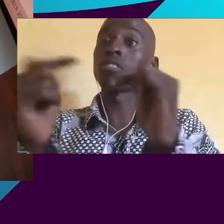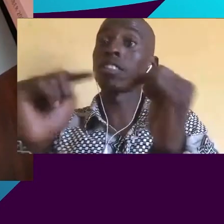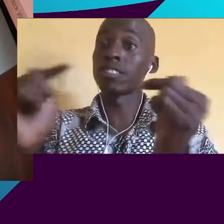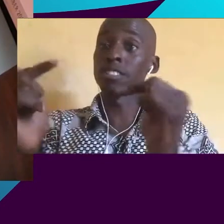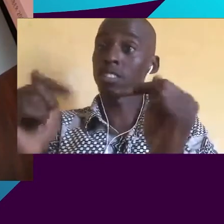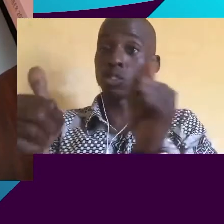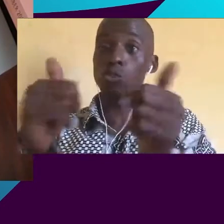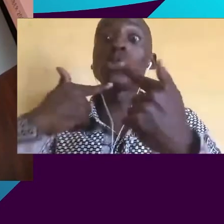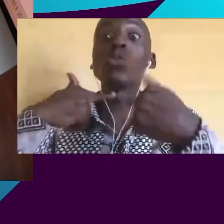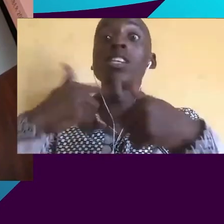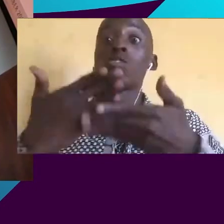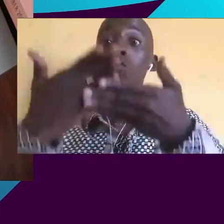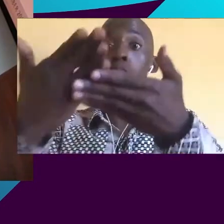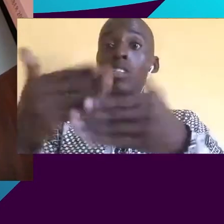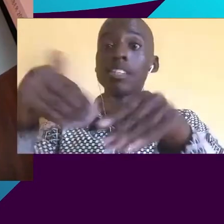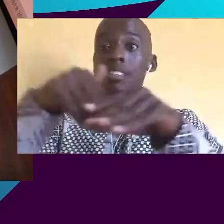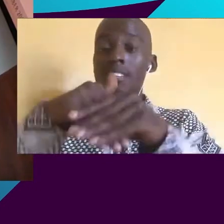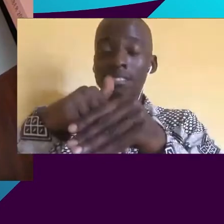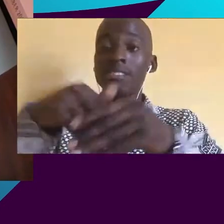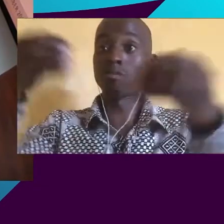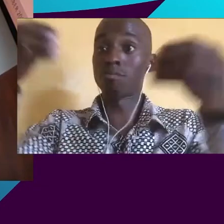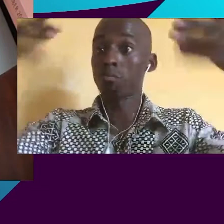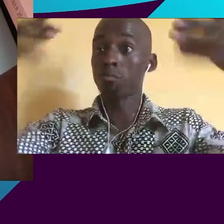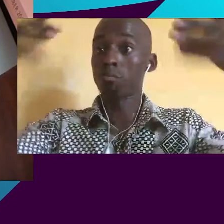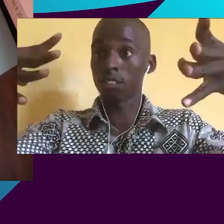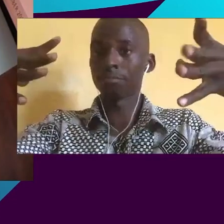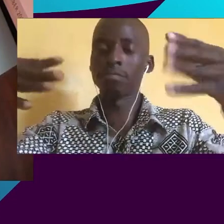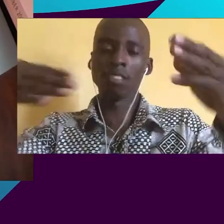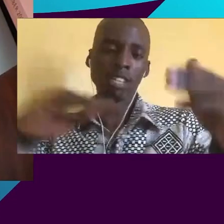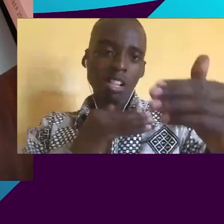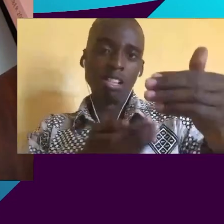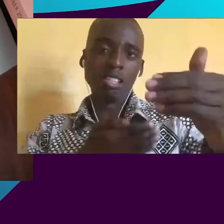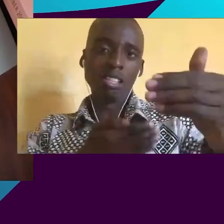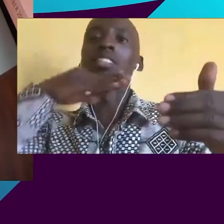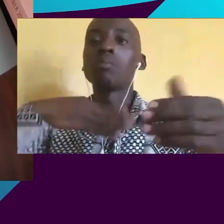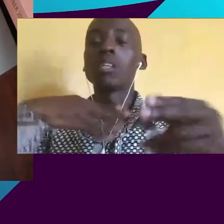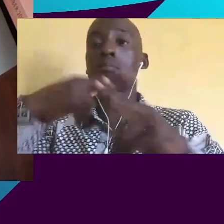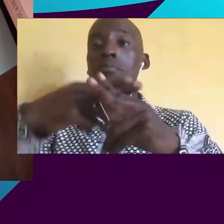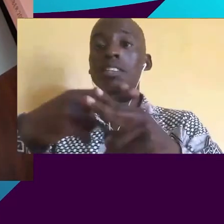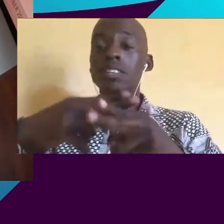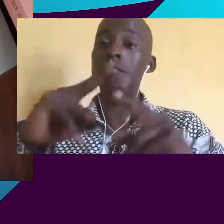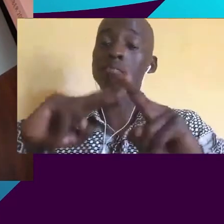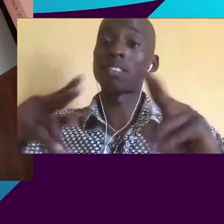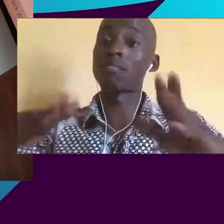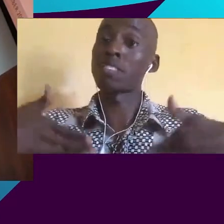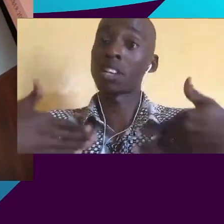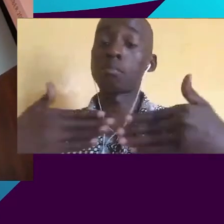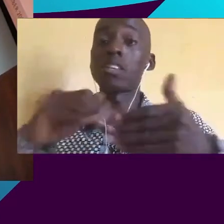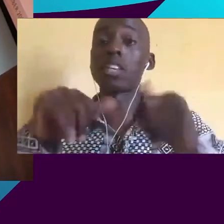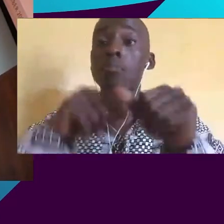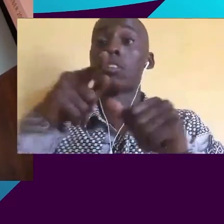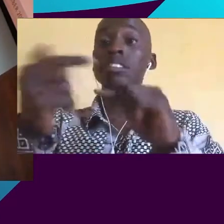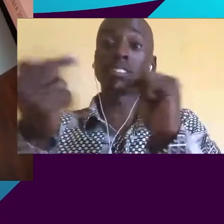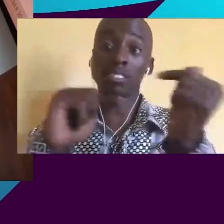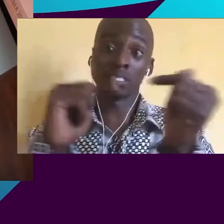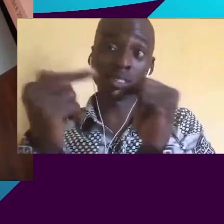the limelight. Ladies and gentlemen, I'm really excited about this discussion. It was part of my work